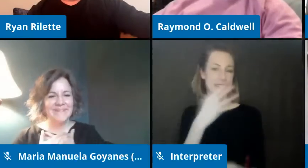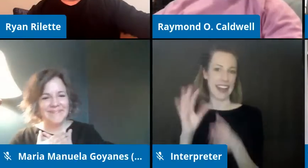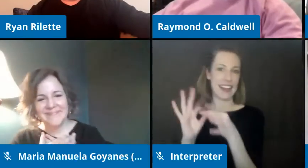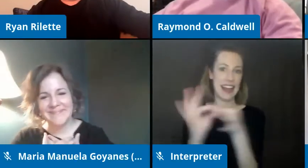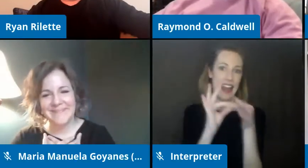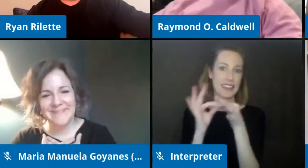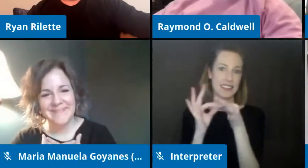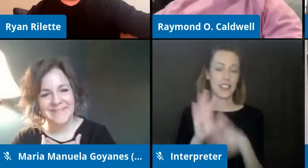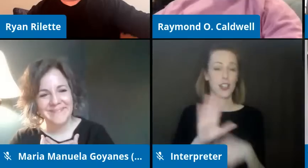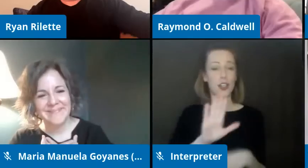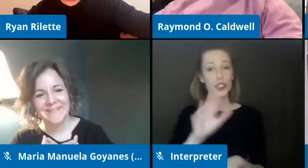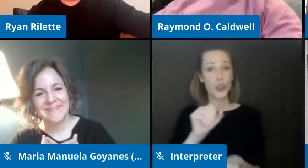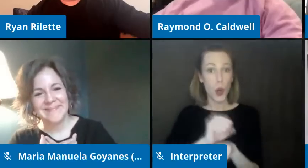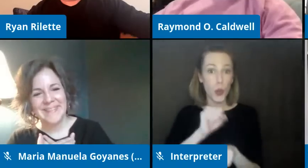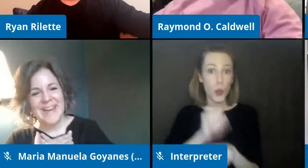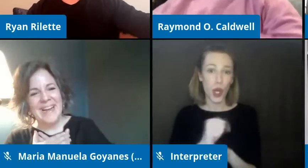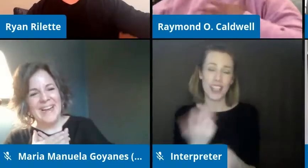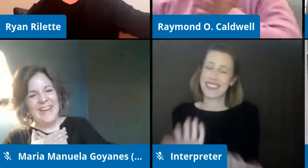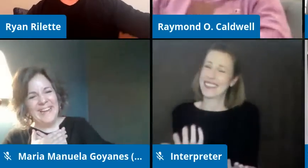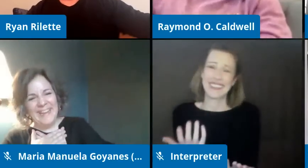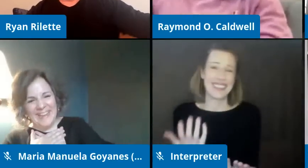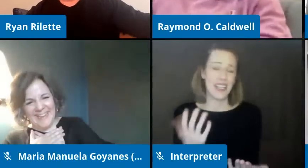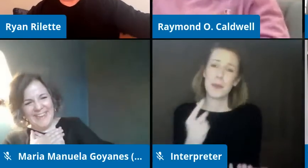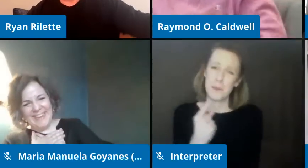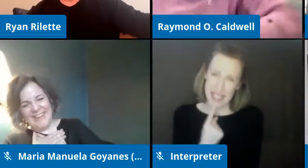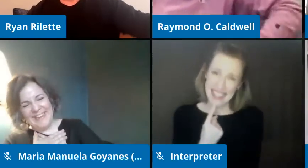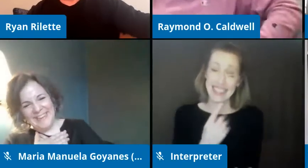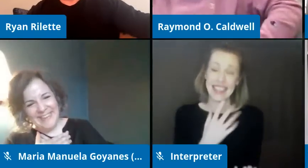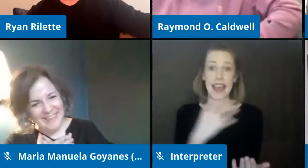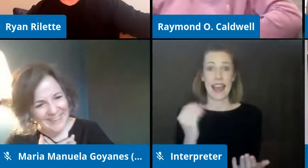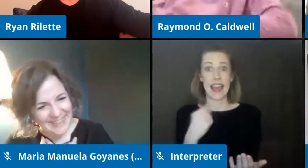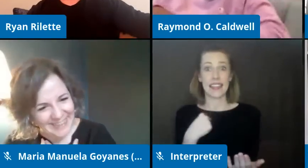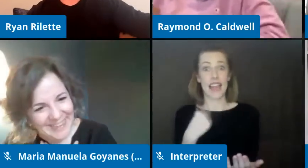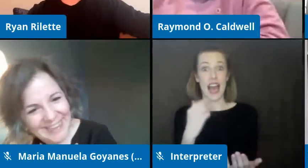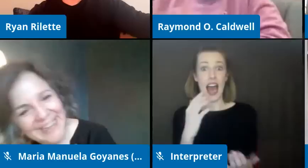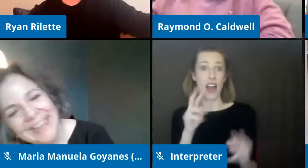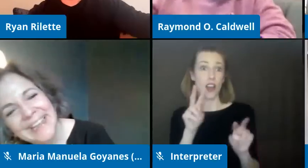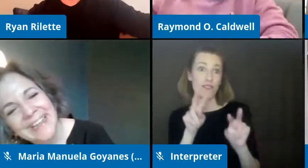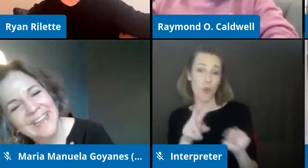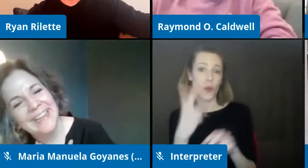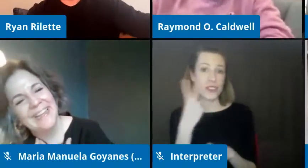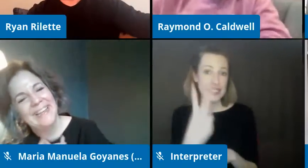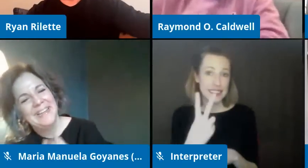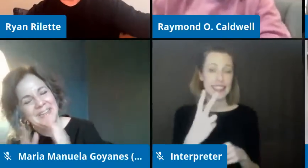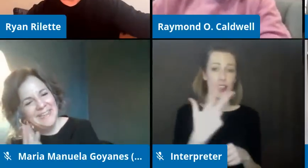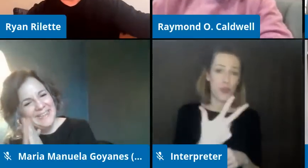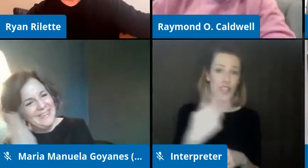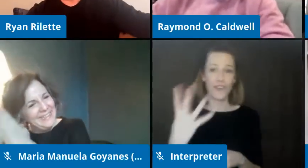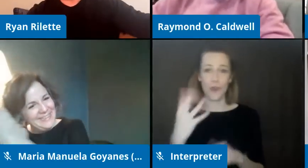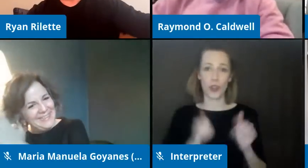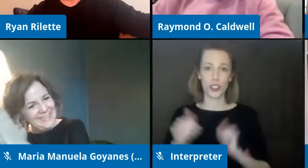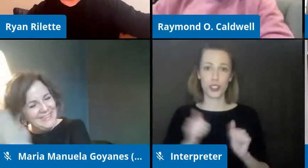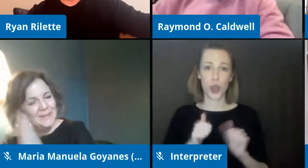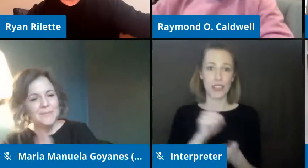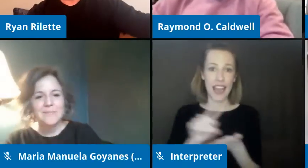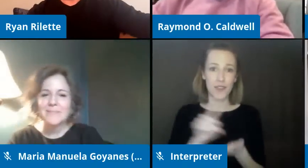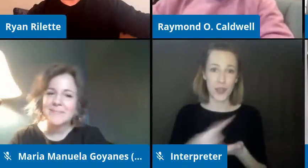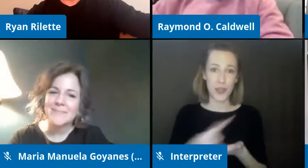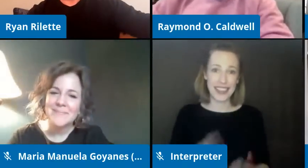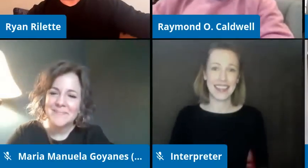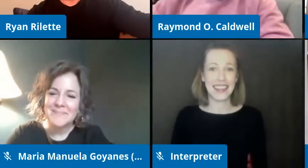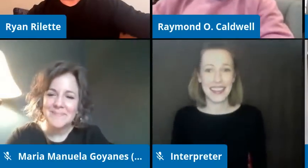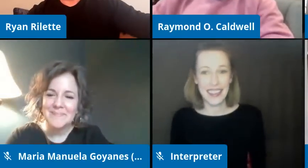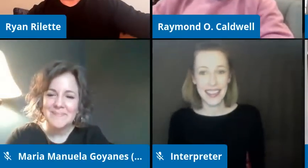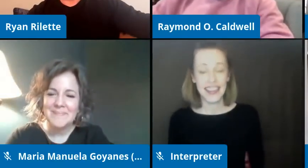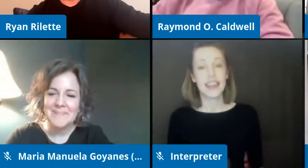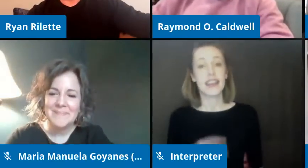seeing 3 to 4 shows a week. You will. God bless you. My addiction of choice, theater, needs